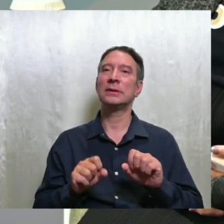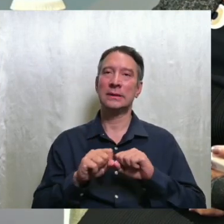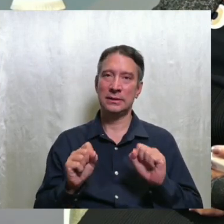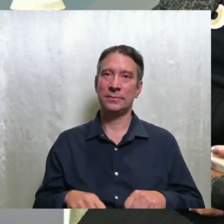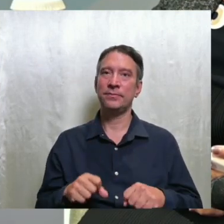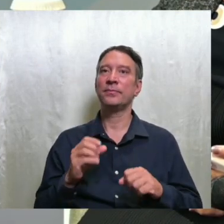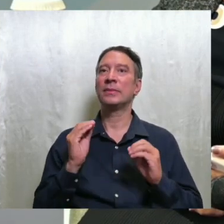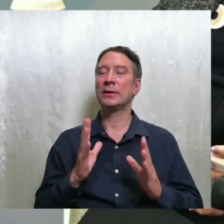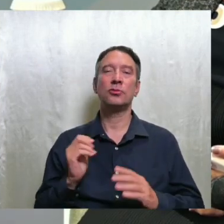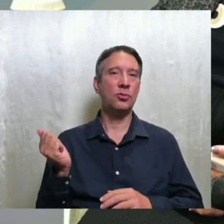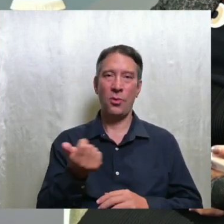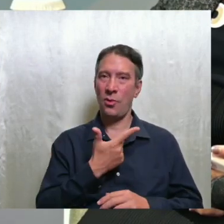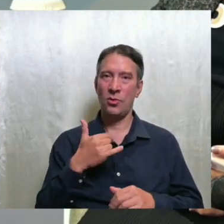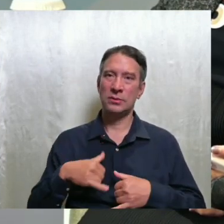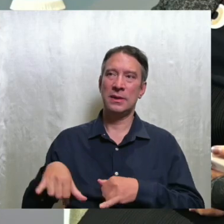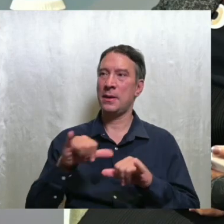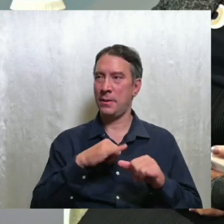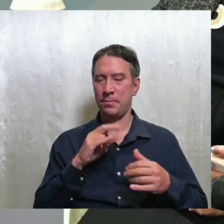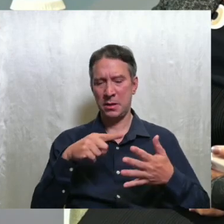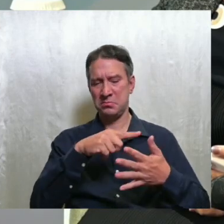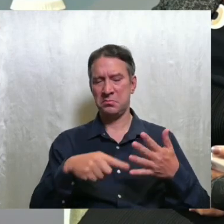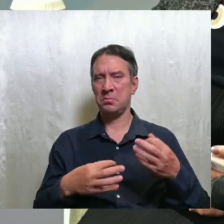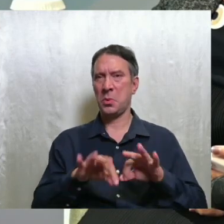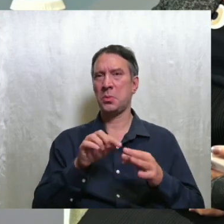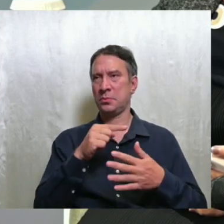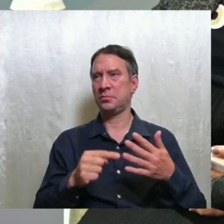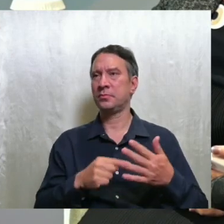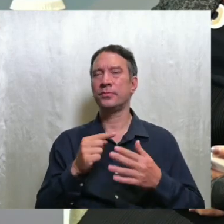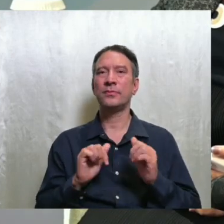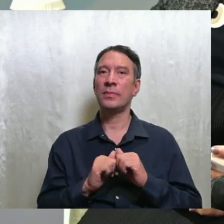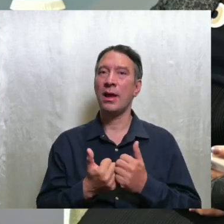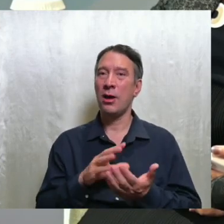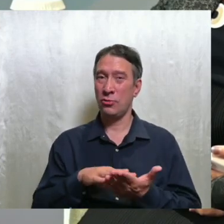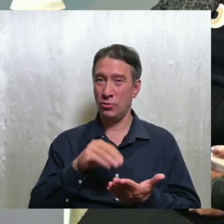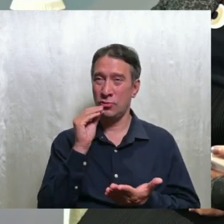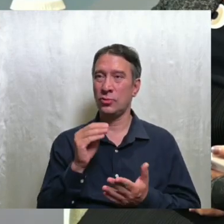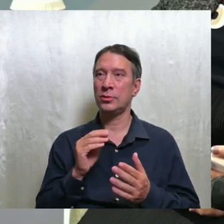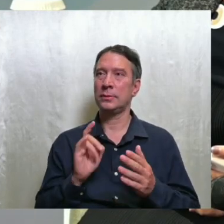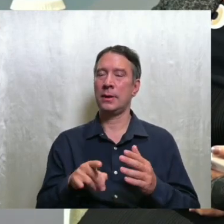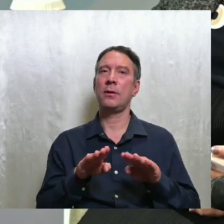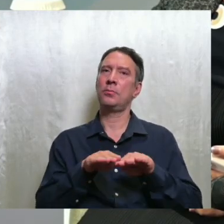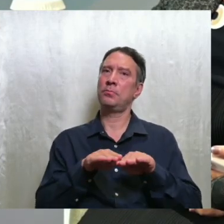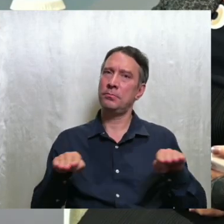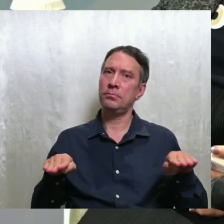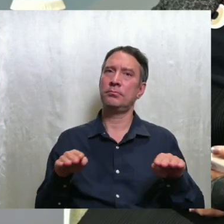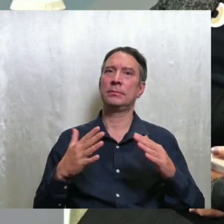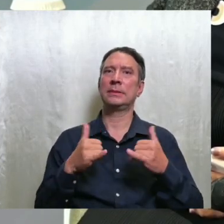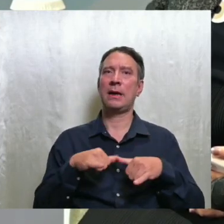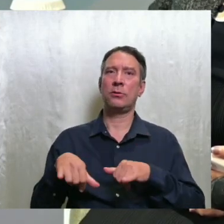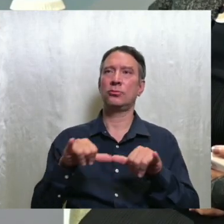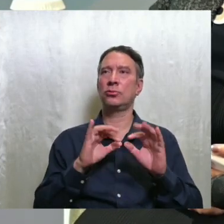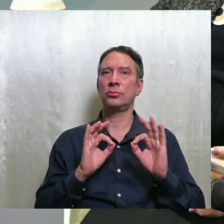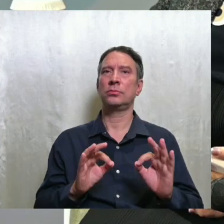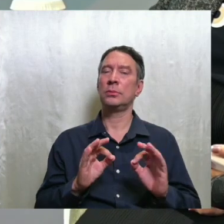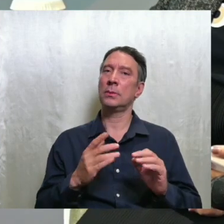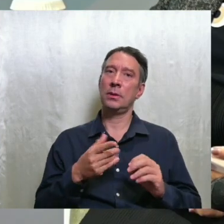a standard. So that's what we are actually doing without technology. Thank you so much of bringing